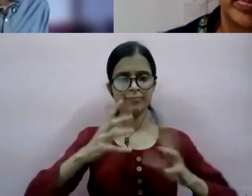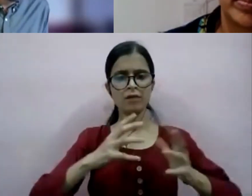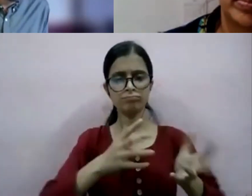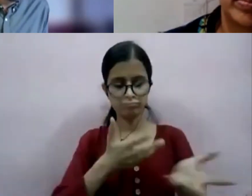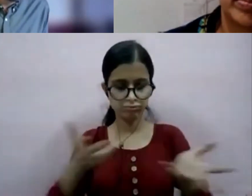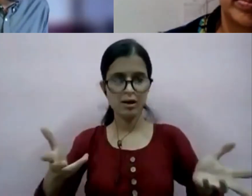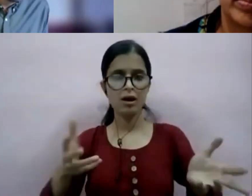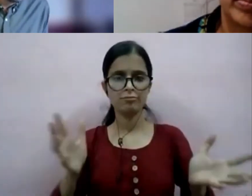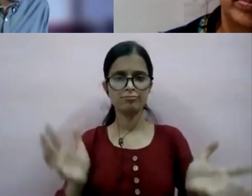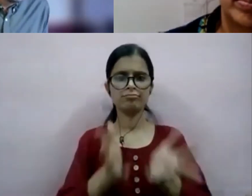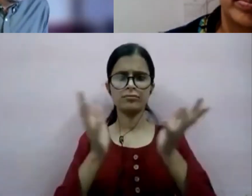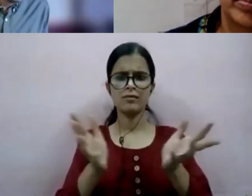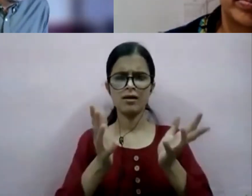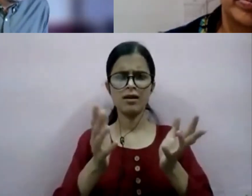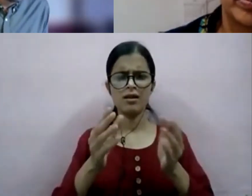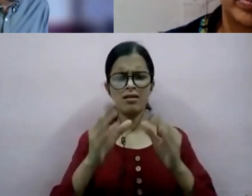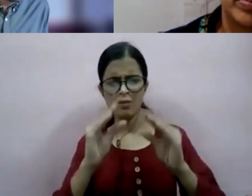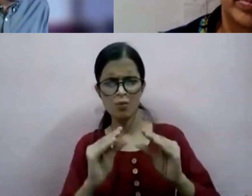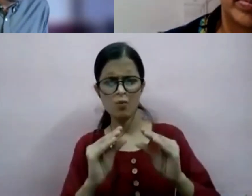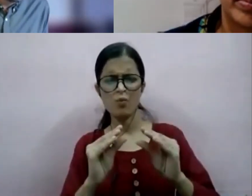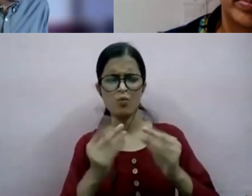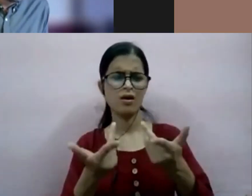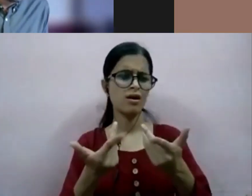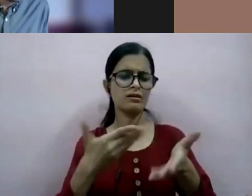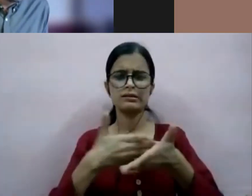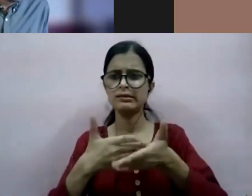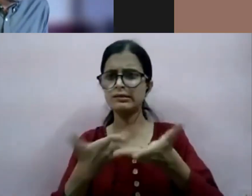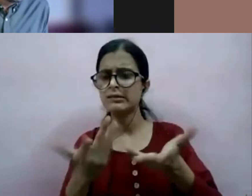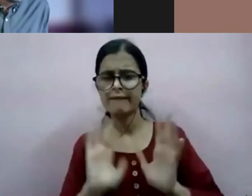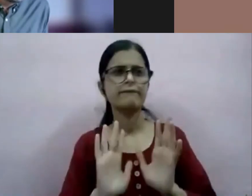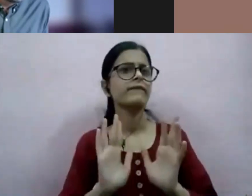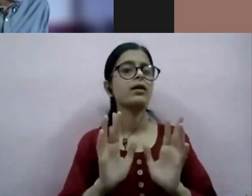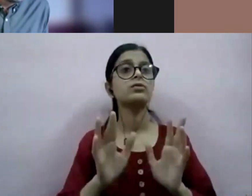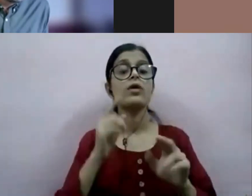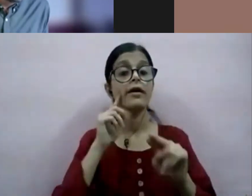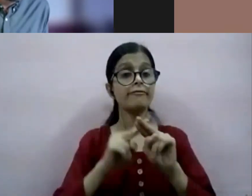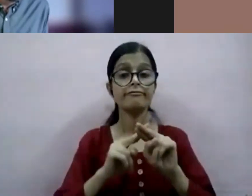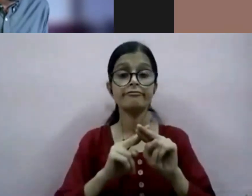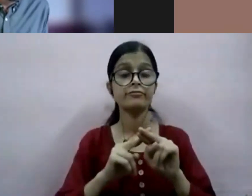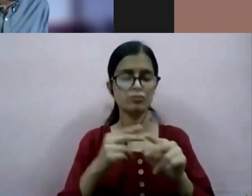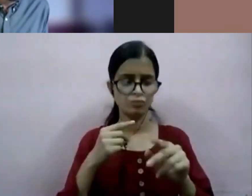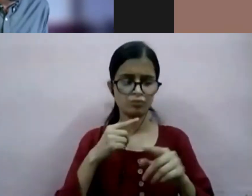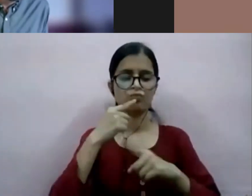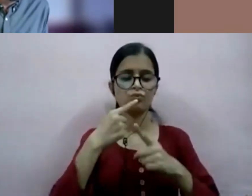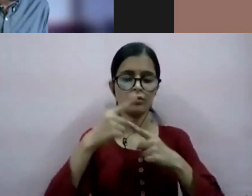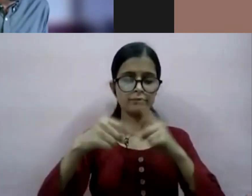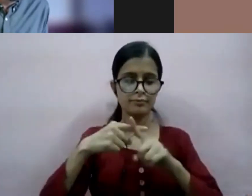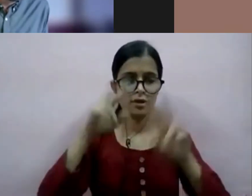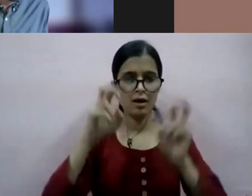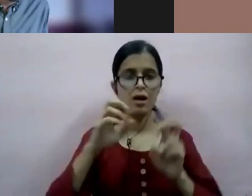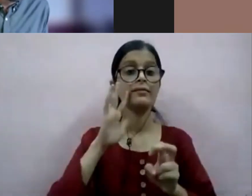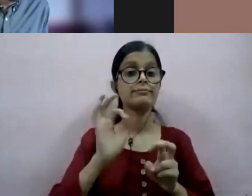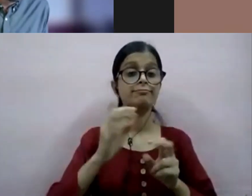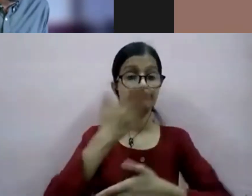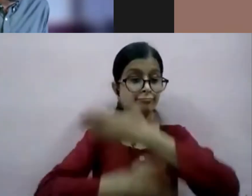he has got low productivity. And say, if we talk about critical disability studies perspective, then we